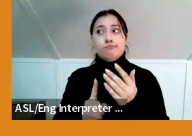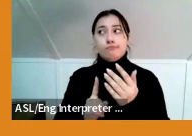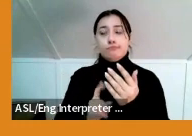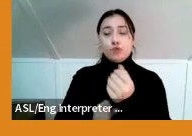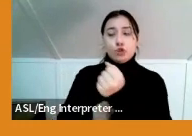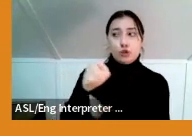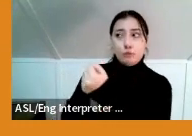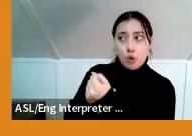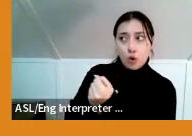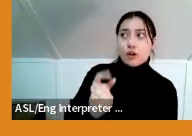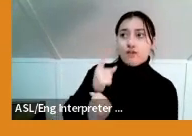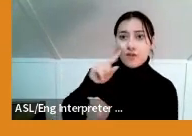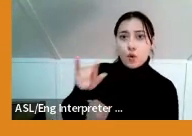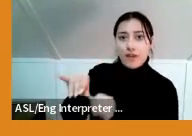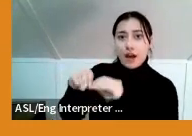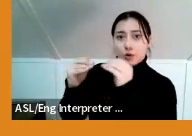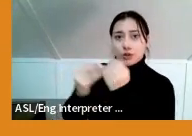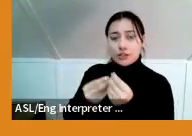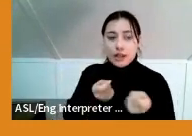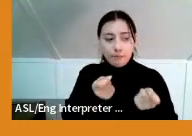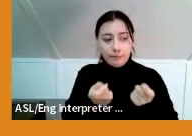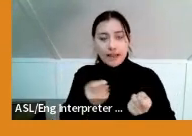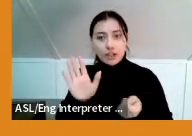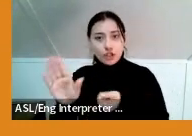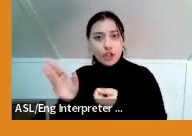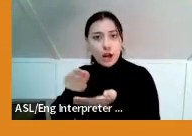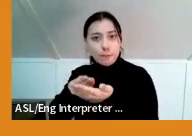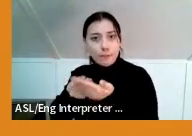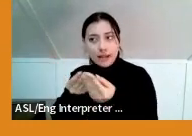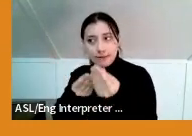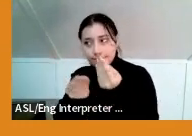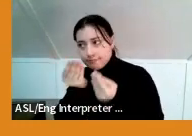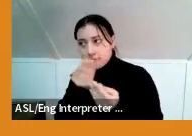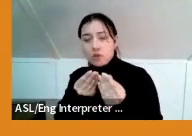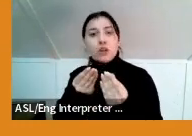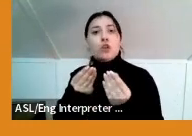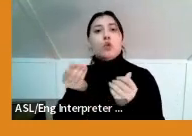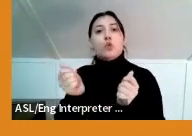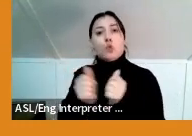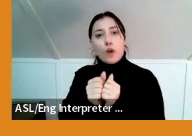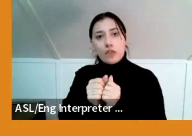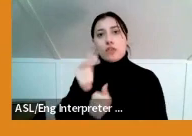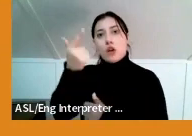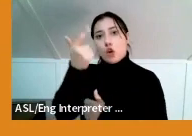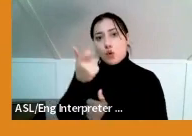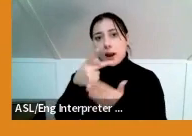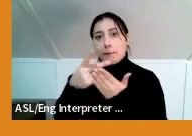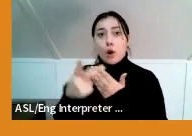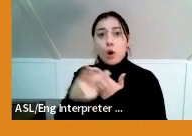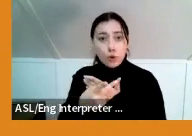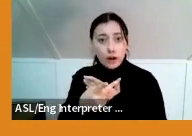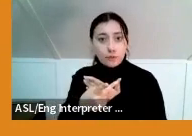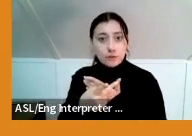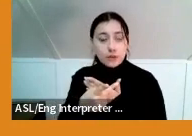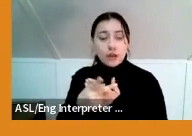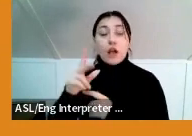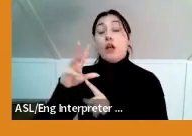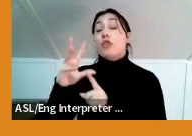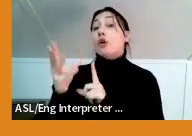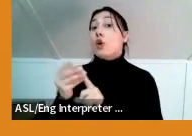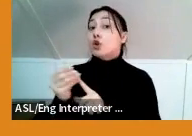and manages monies coming to them through grant programs. The cultural